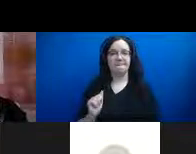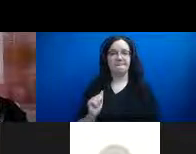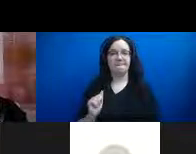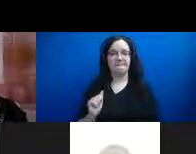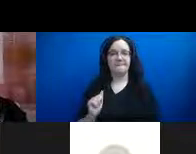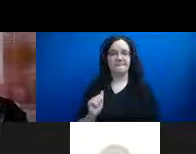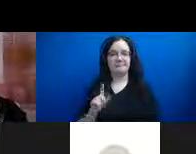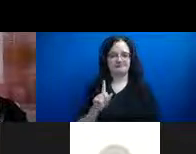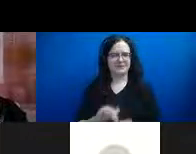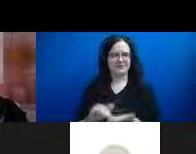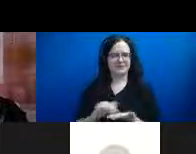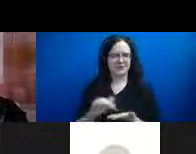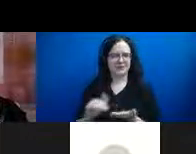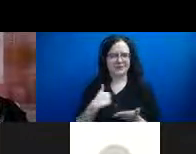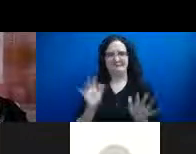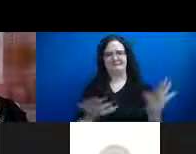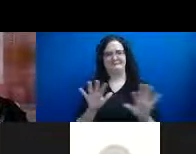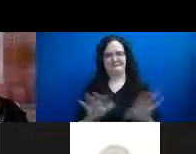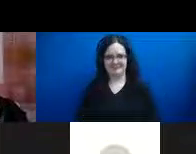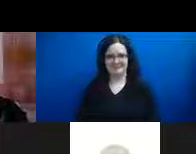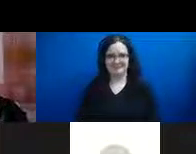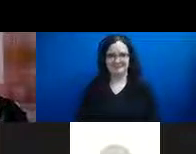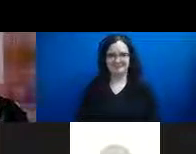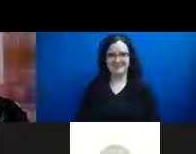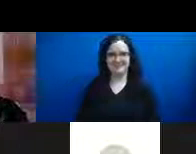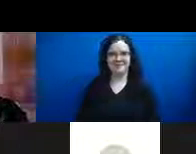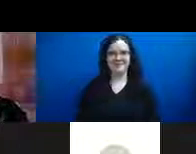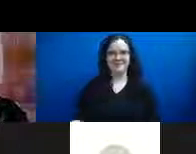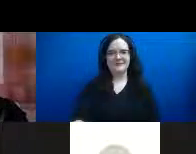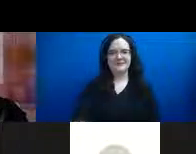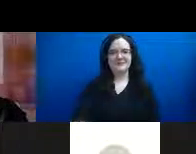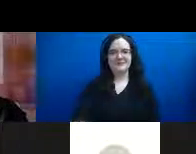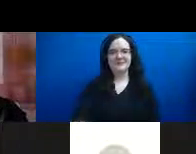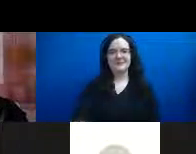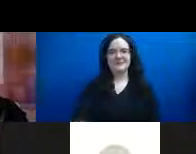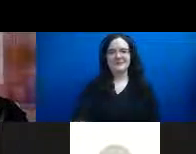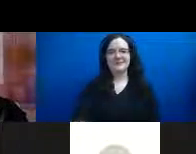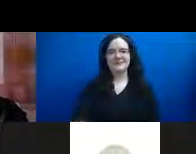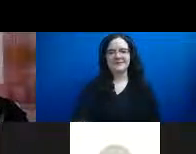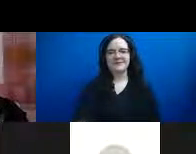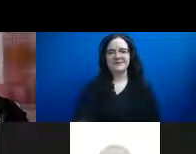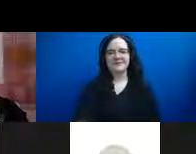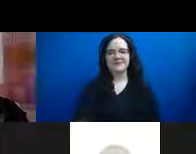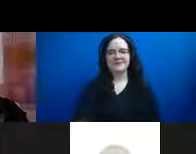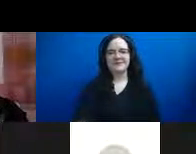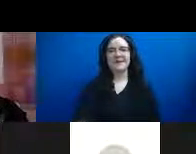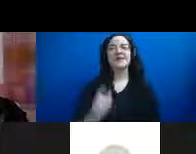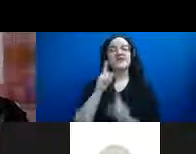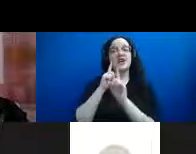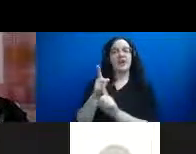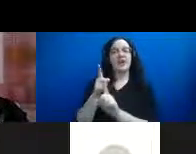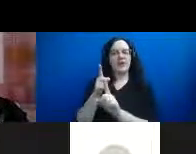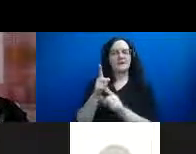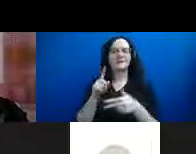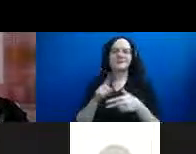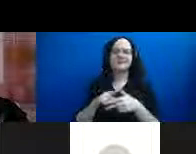excuse me, I'm reorienting myself here. The objectives are to be really looking at the neurobiology and the relevance